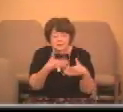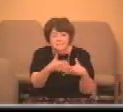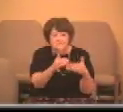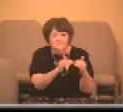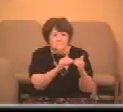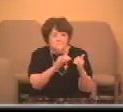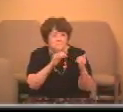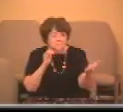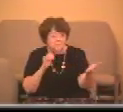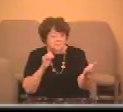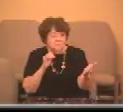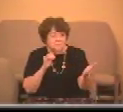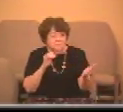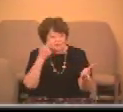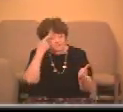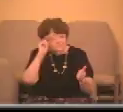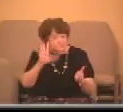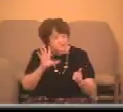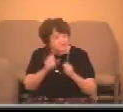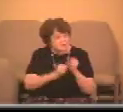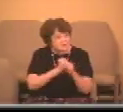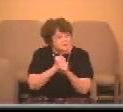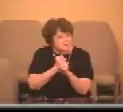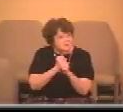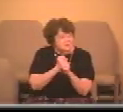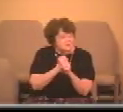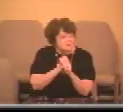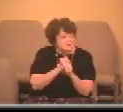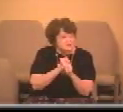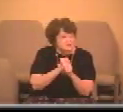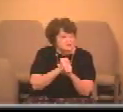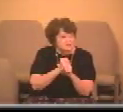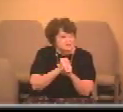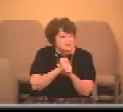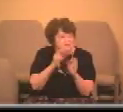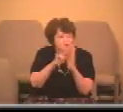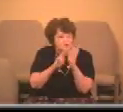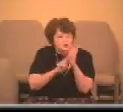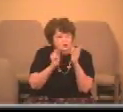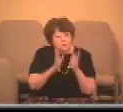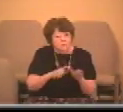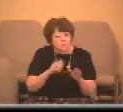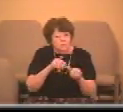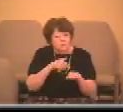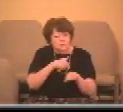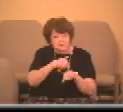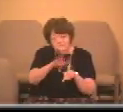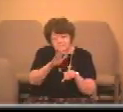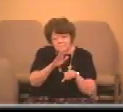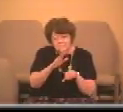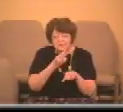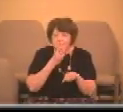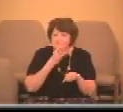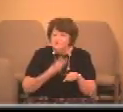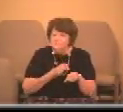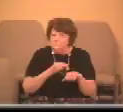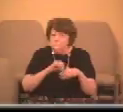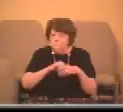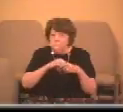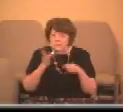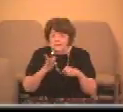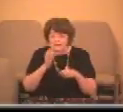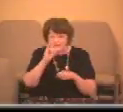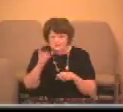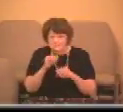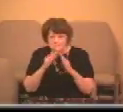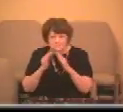about 5 years. Claudius kicked the Jews out in 49. When he dies in 54, they